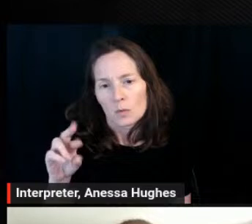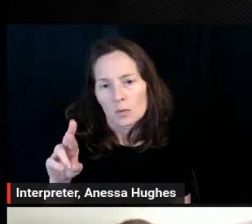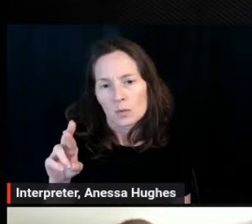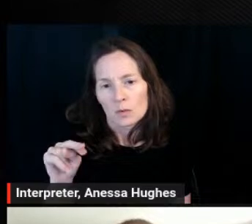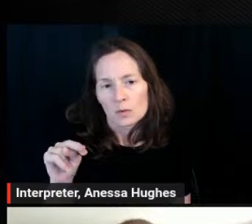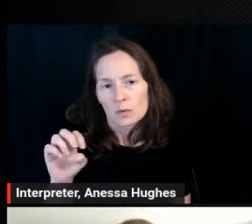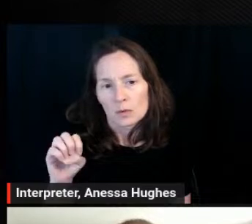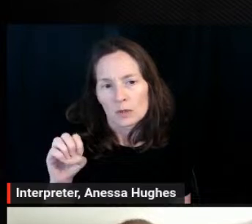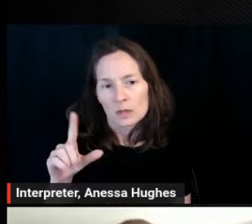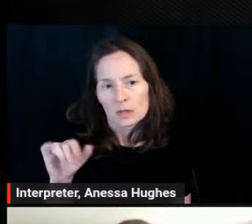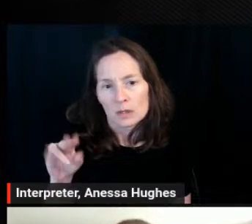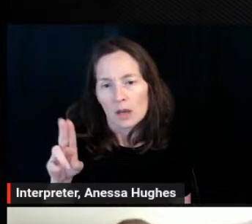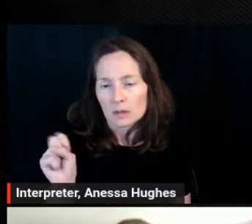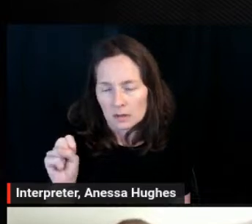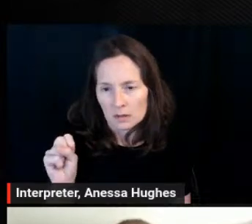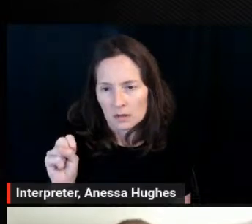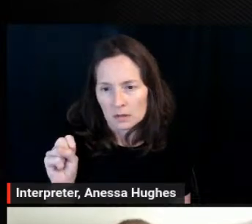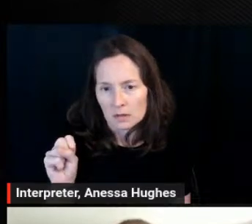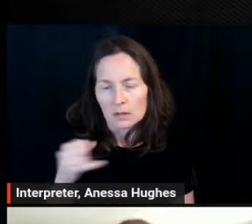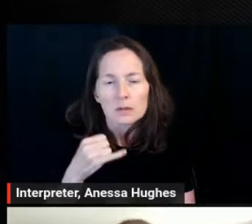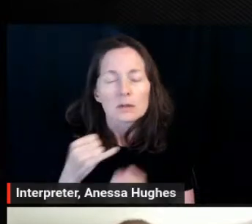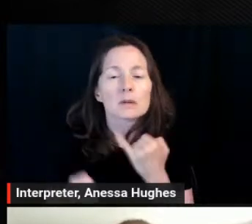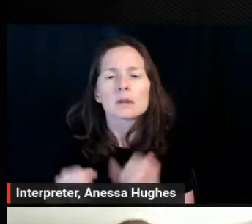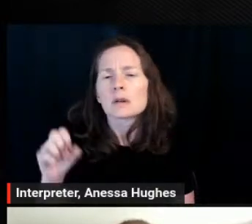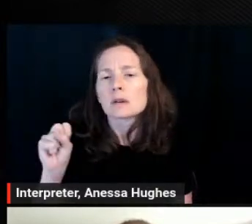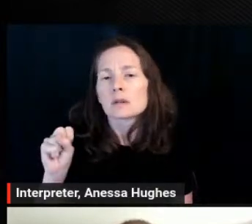central figures in my recent book, Stolen.